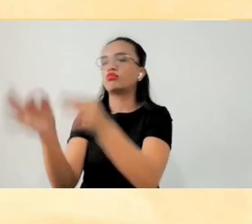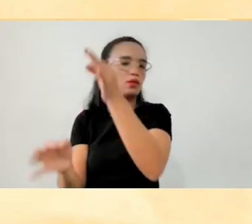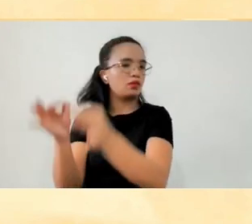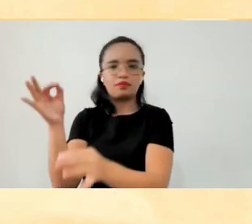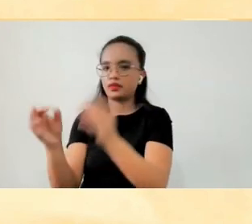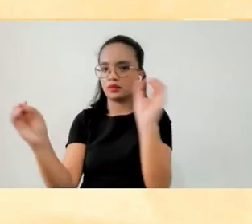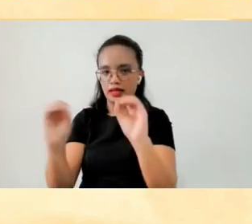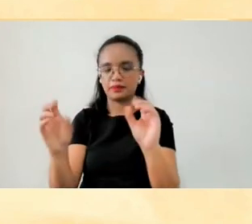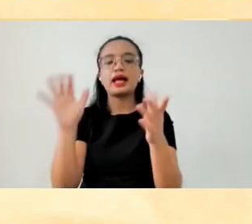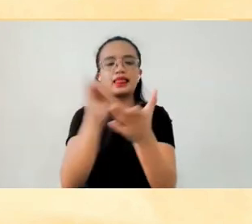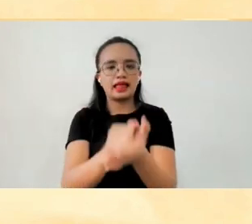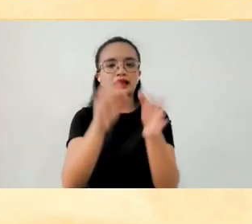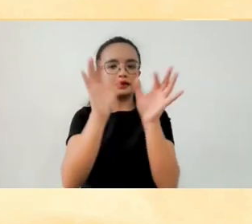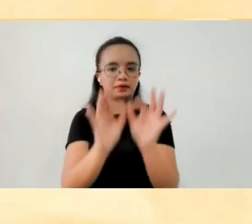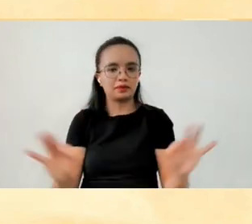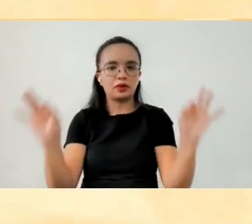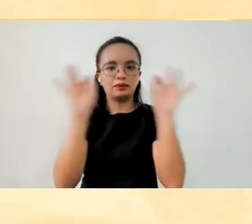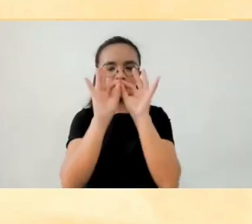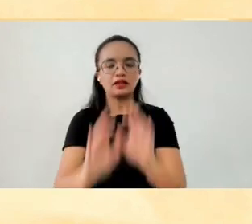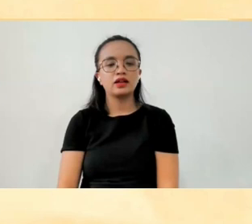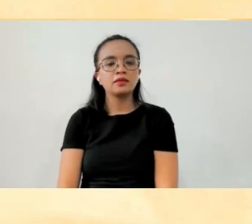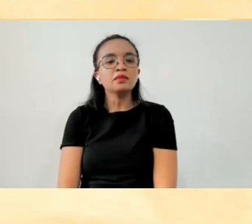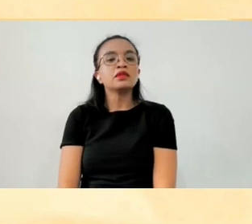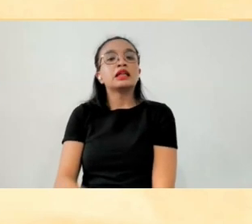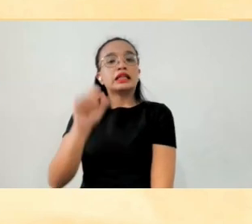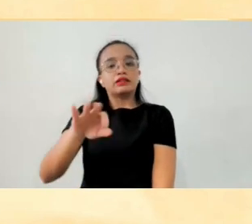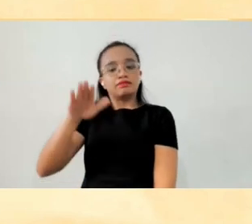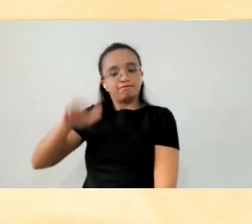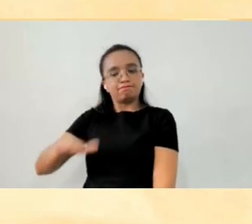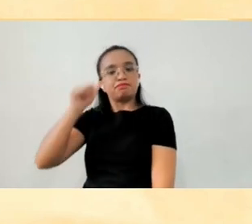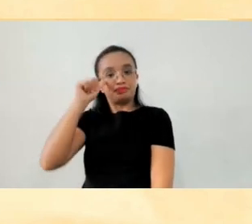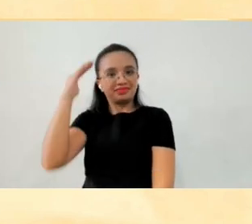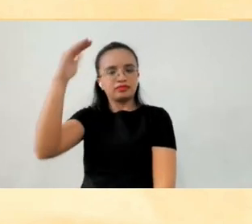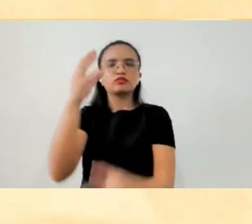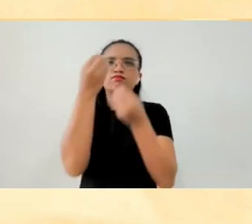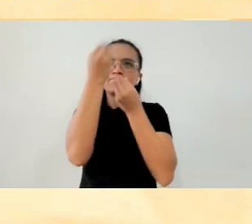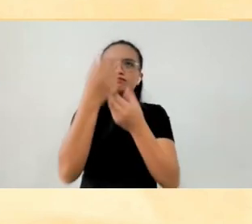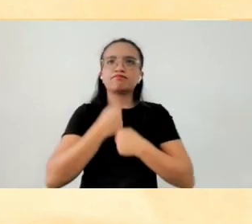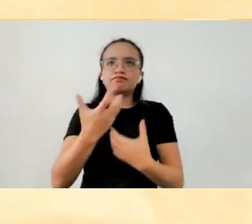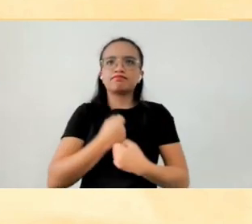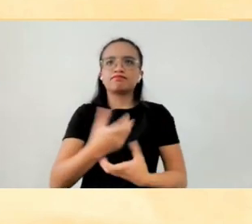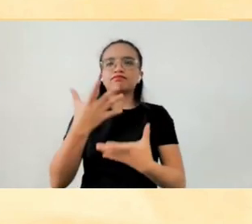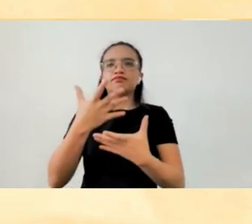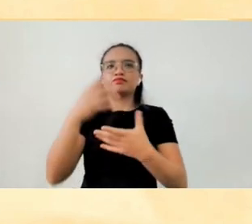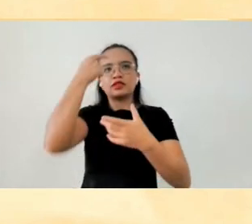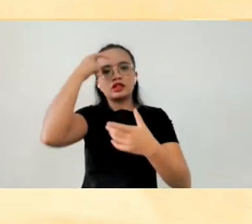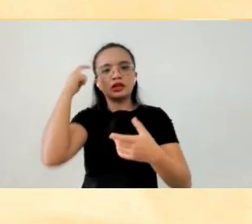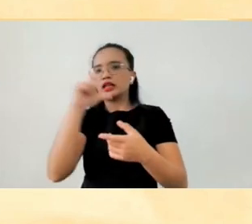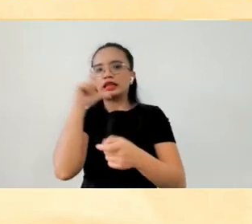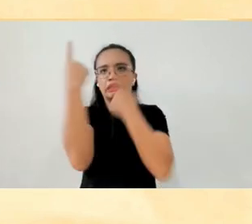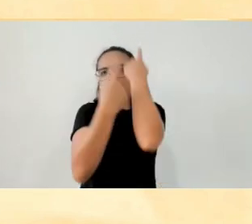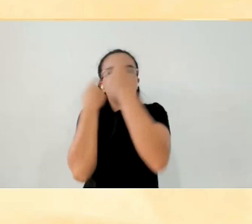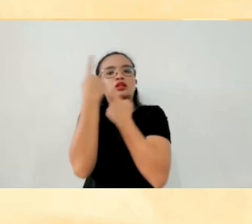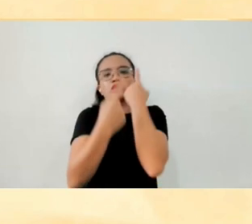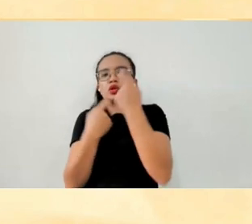very important. When the child or the adult tells a story of trauma, they should not be asked questions like,